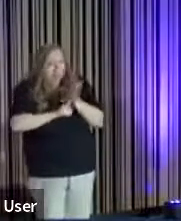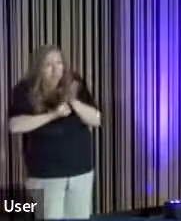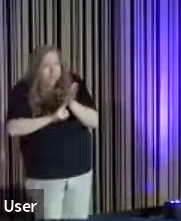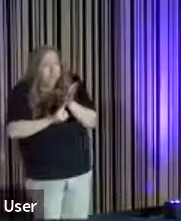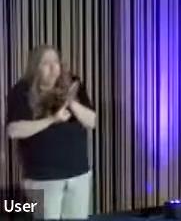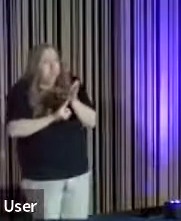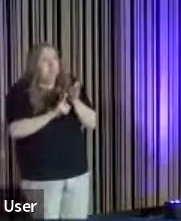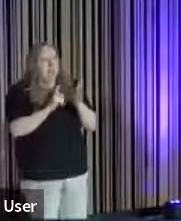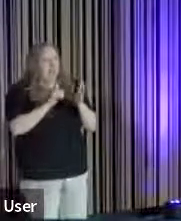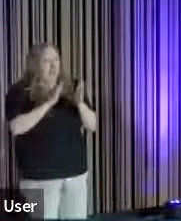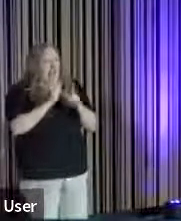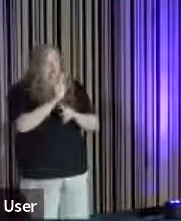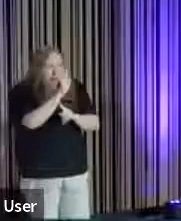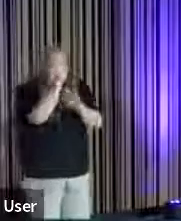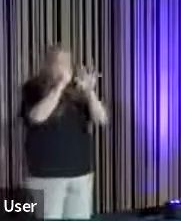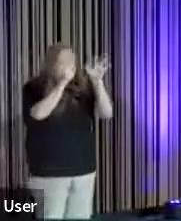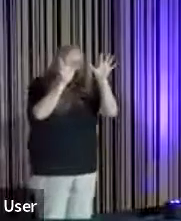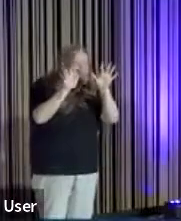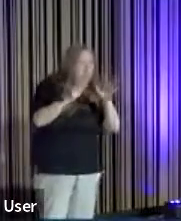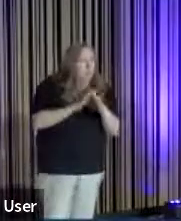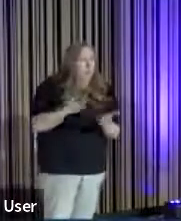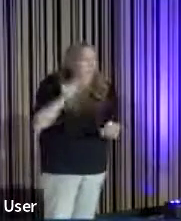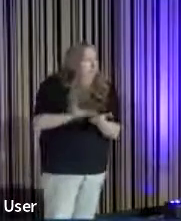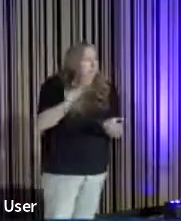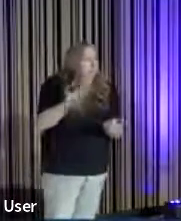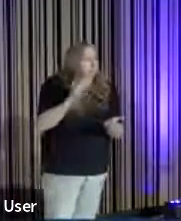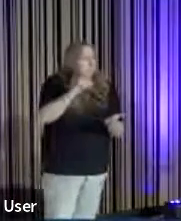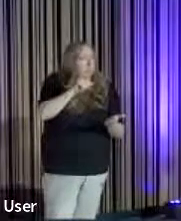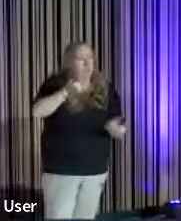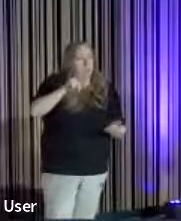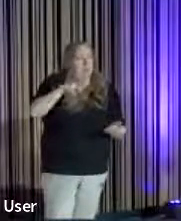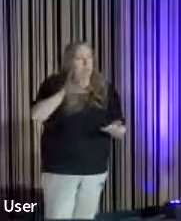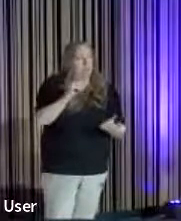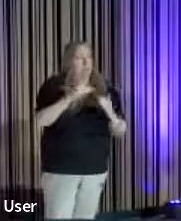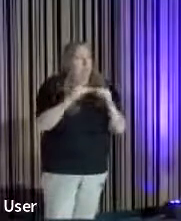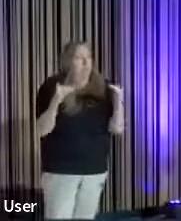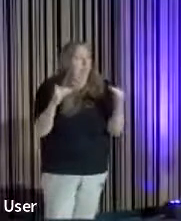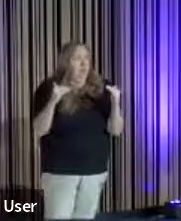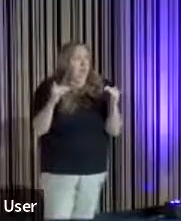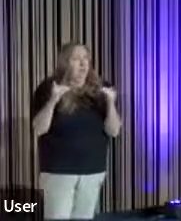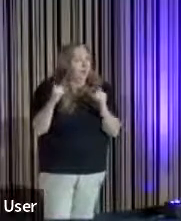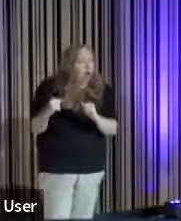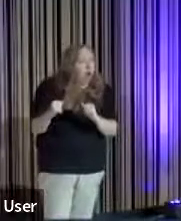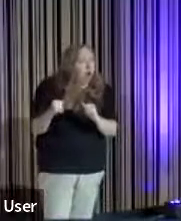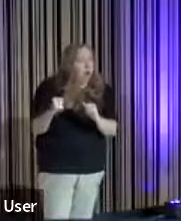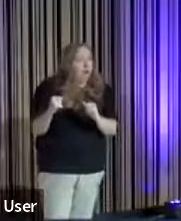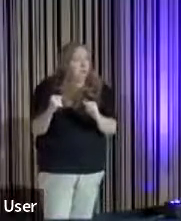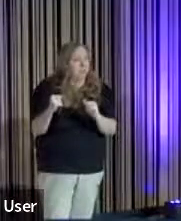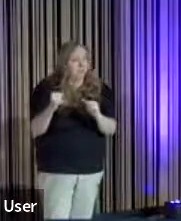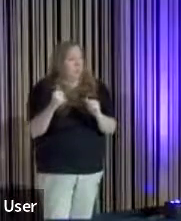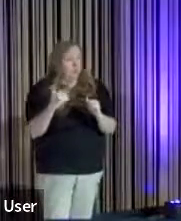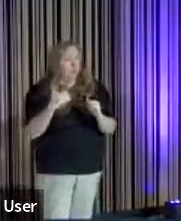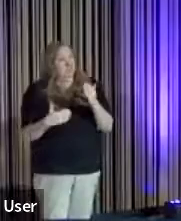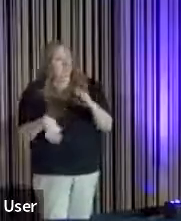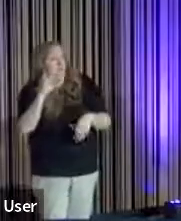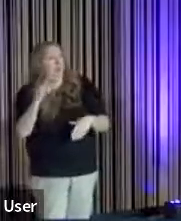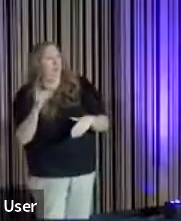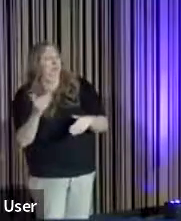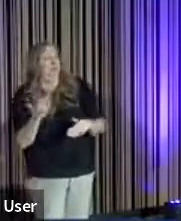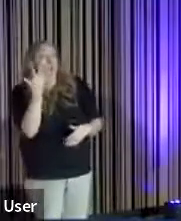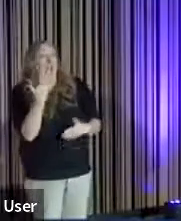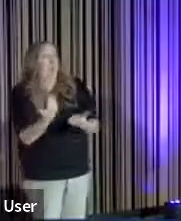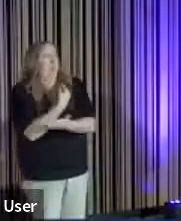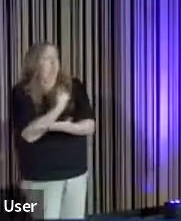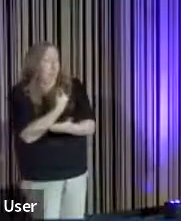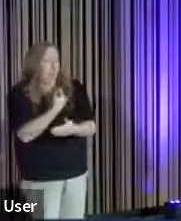backdrop of this tree to affirm that phylum level inferences were strong. And when we looked at one of them, which we named the